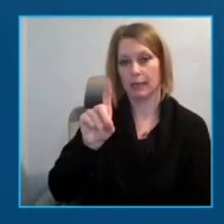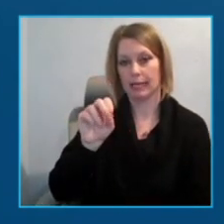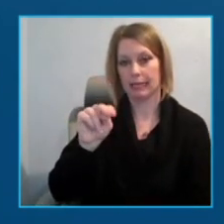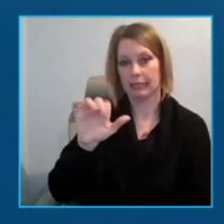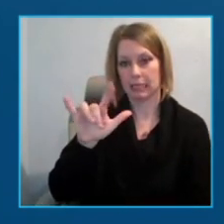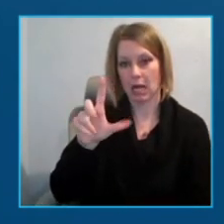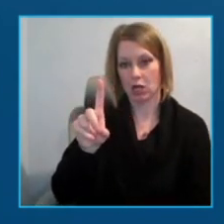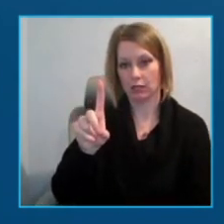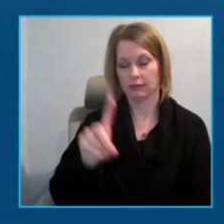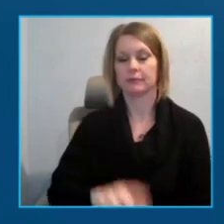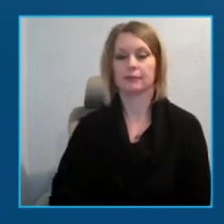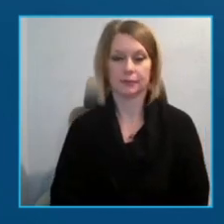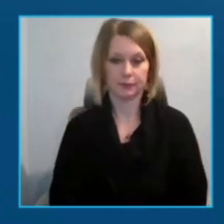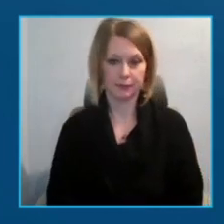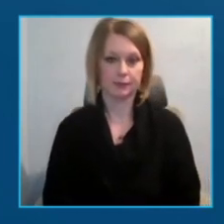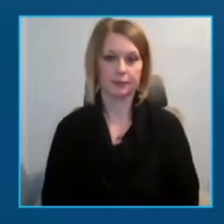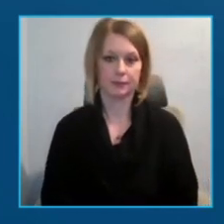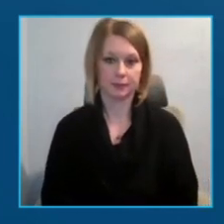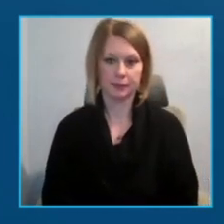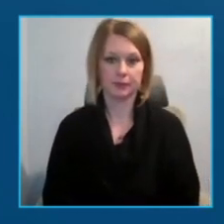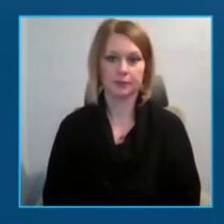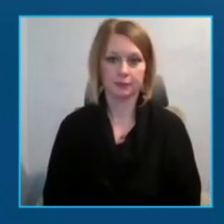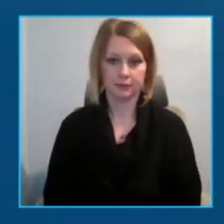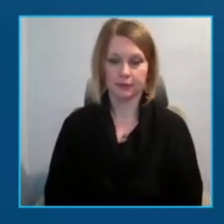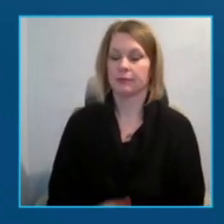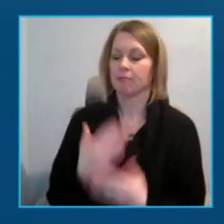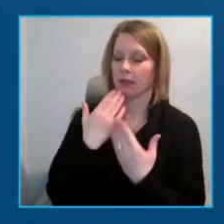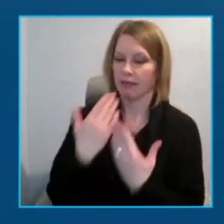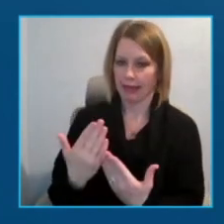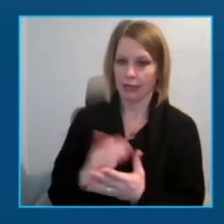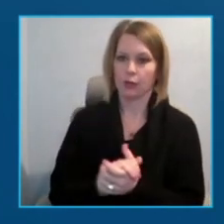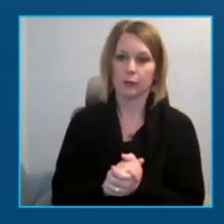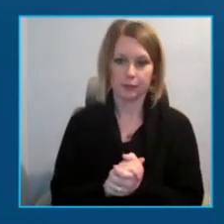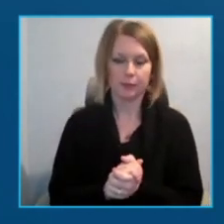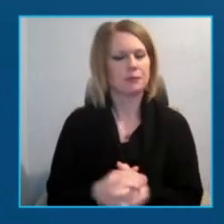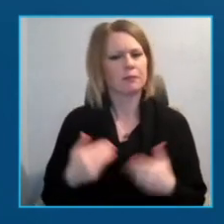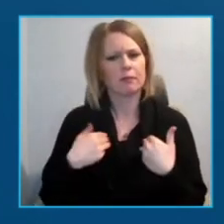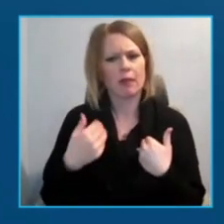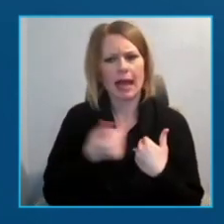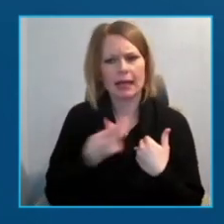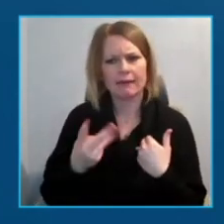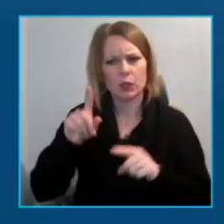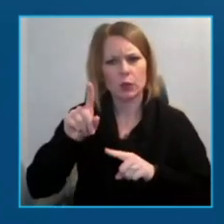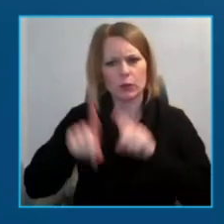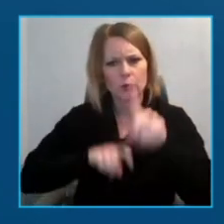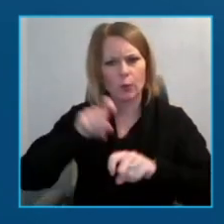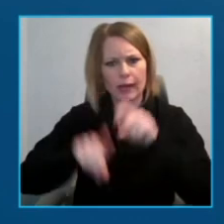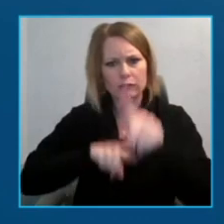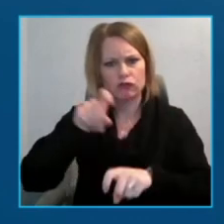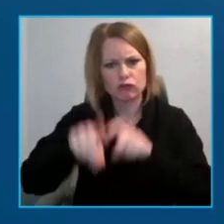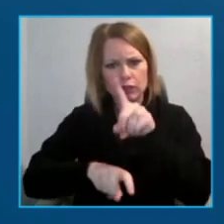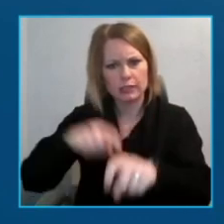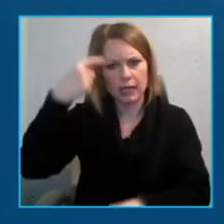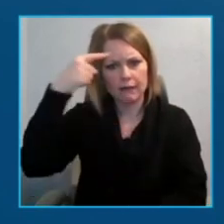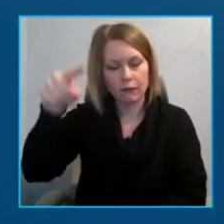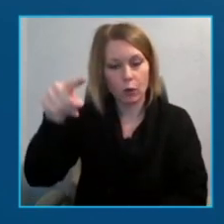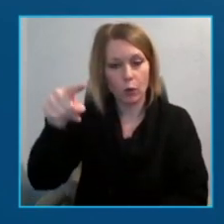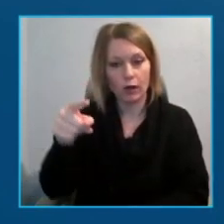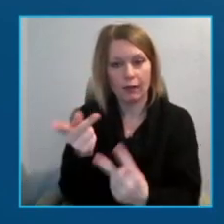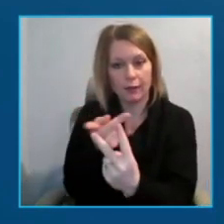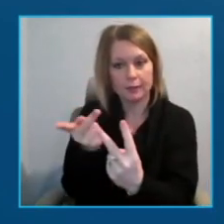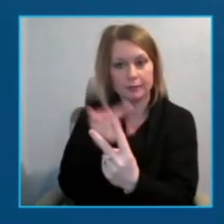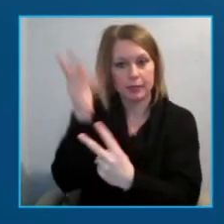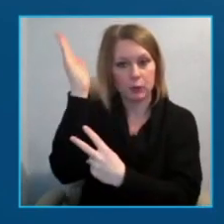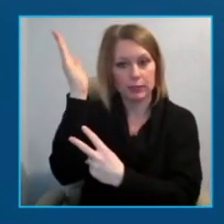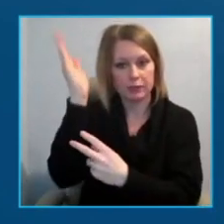Thank you, Liz. I actually had a couple of questions for the presenters, and I